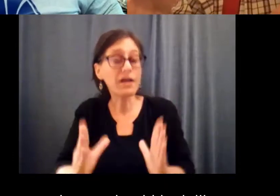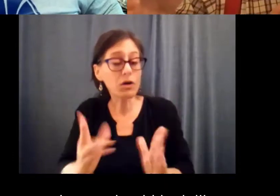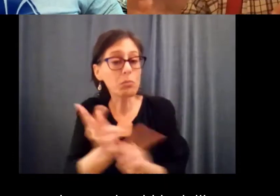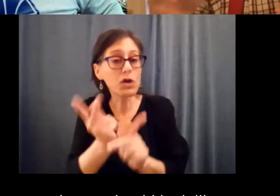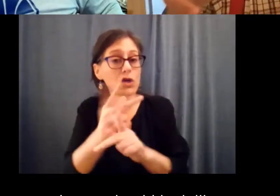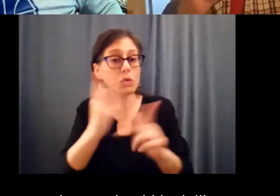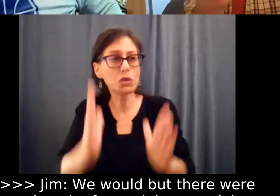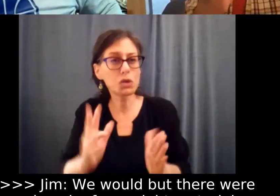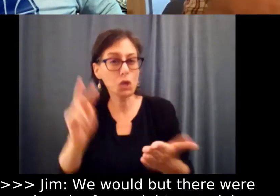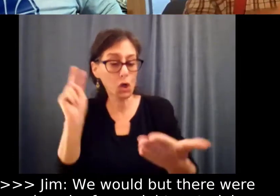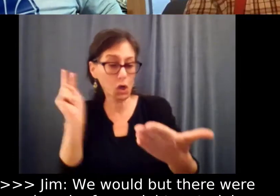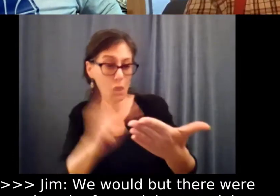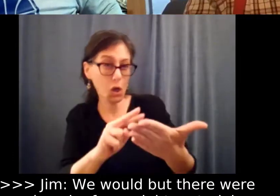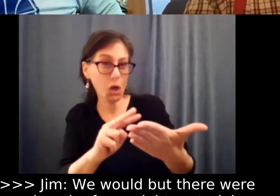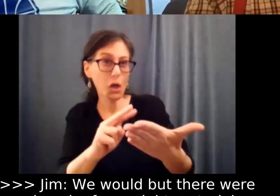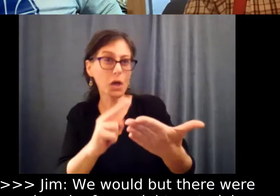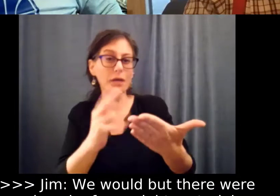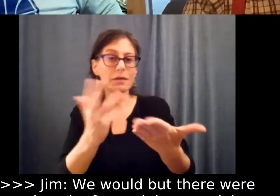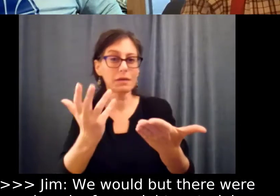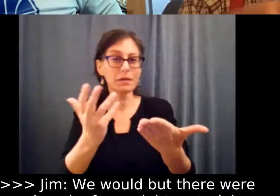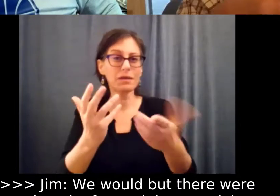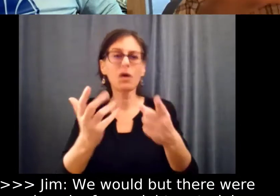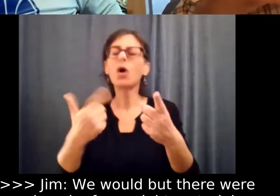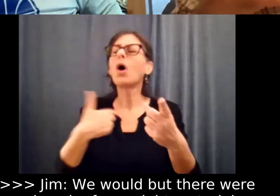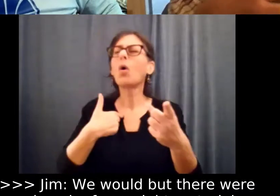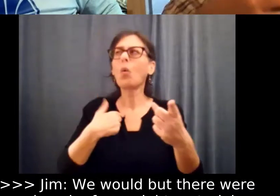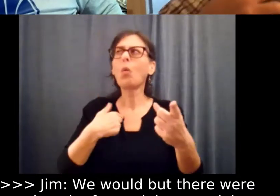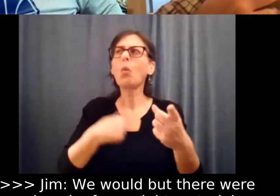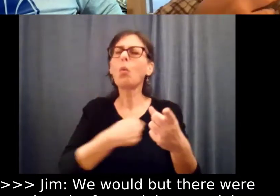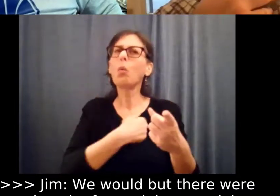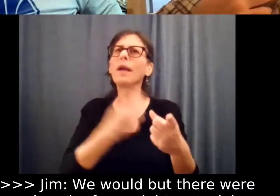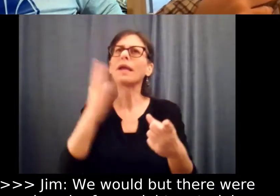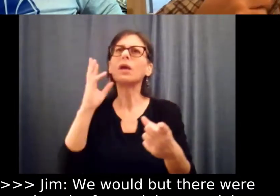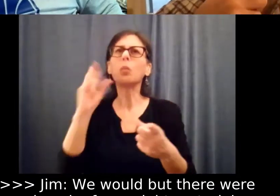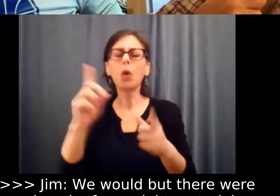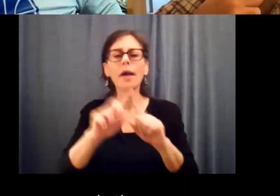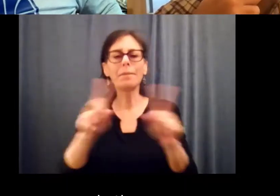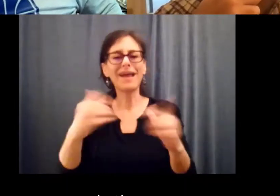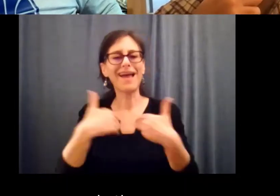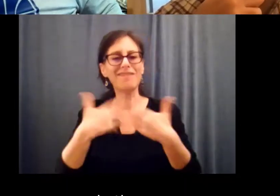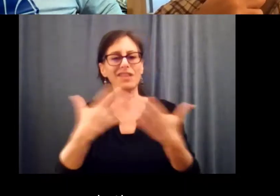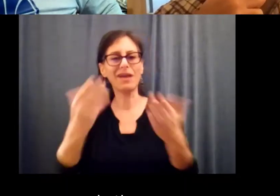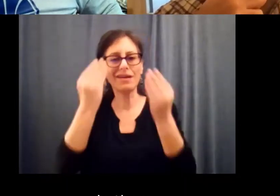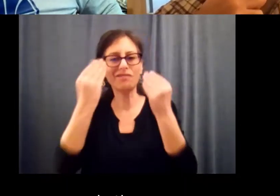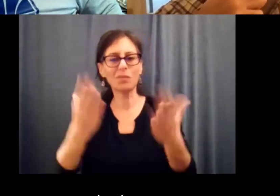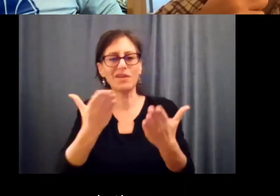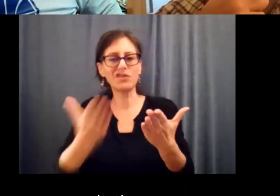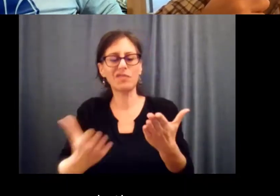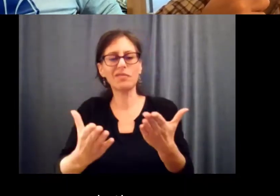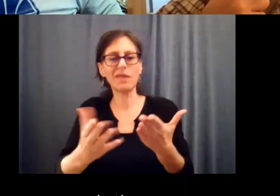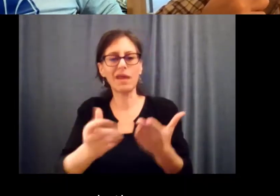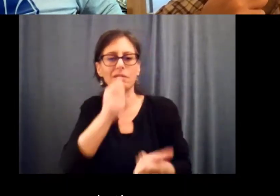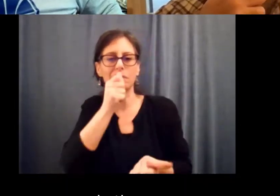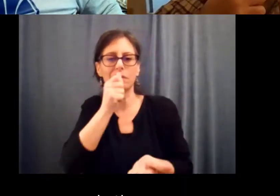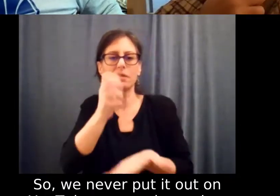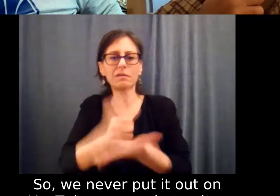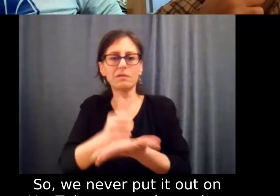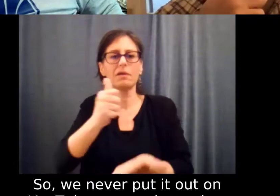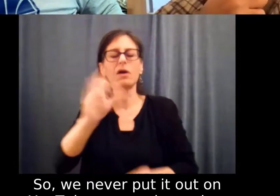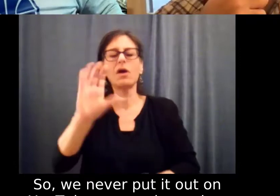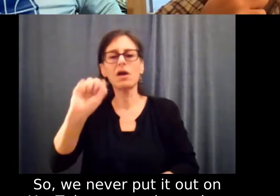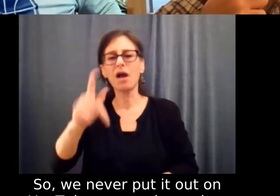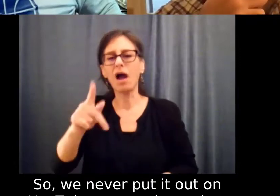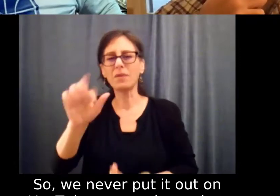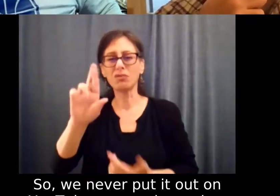at? Like, we would, but there was a bunch of copyrighted material in there, like music and clips that we didn't have the rights